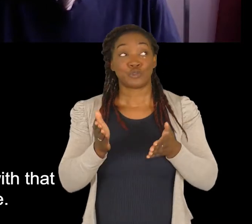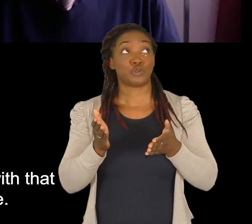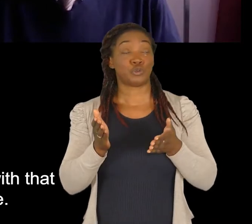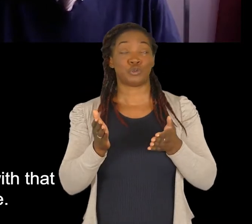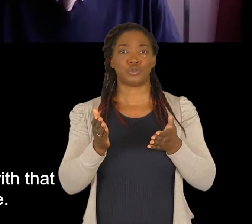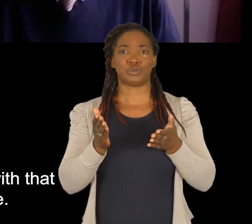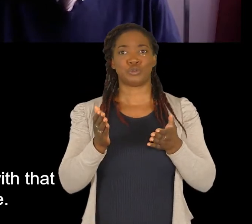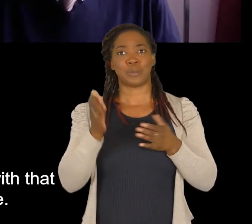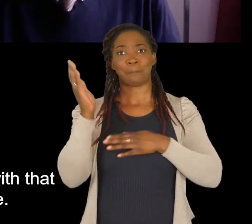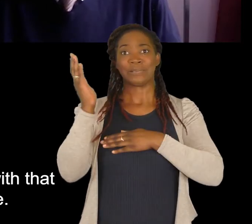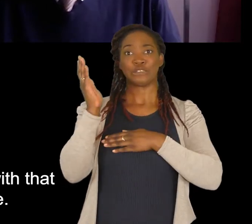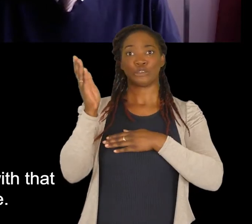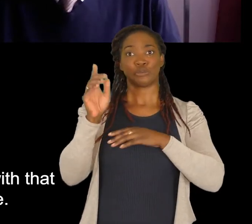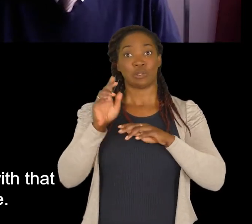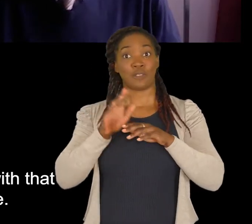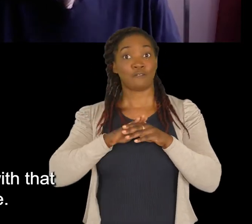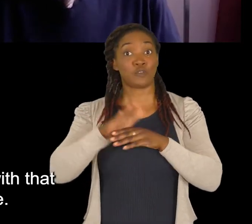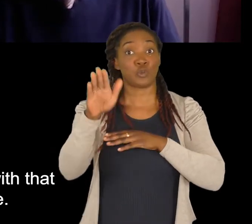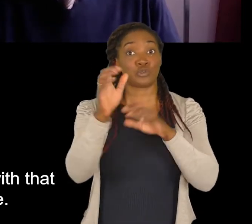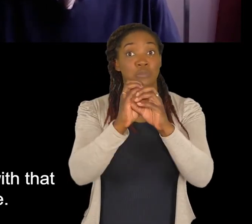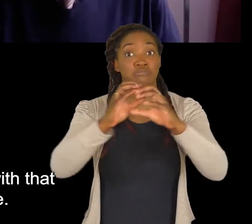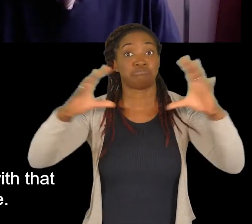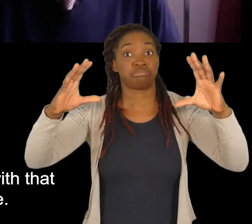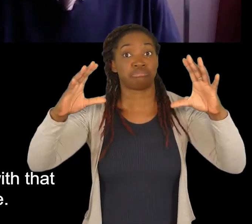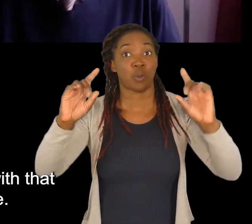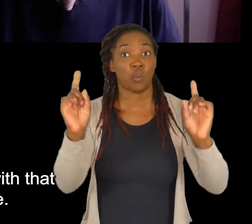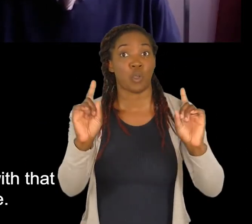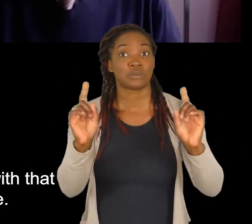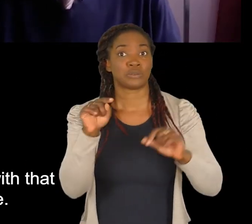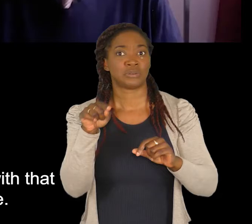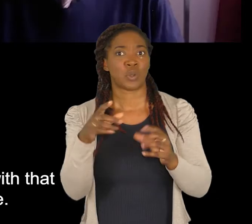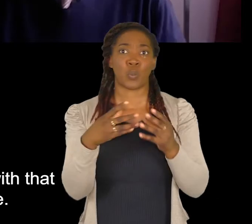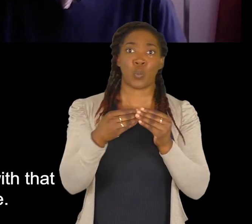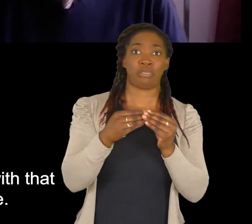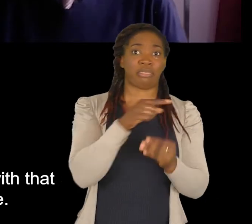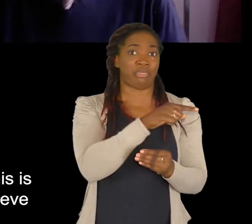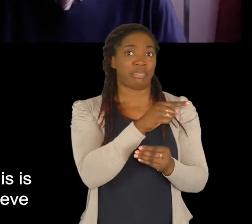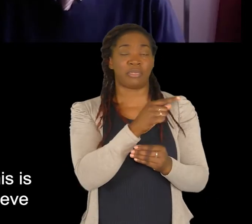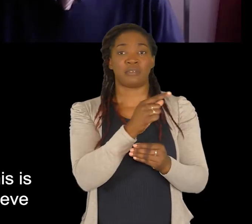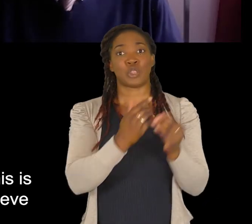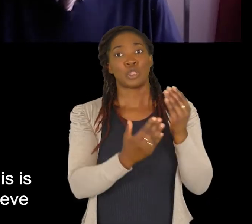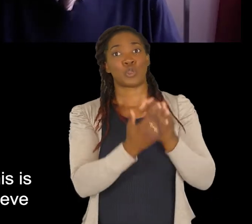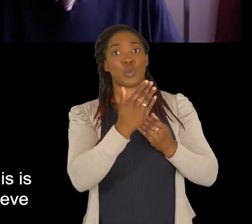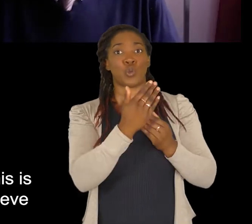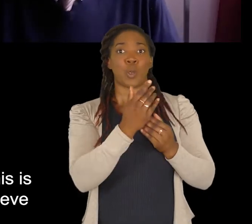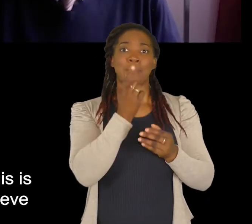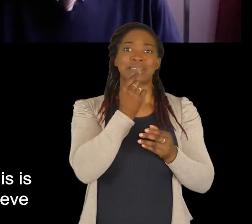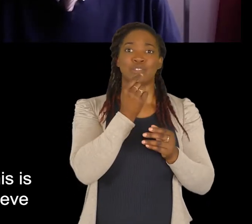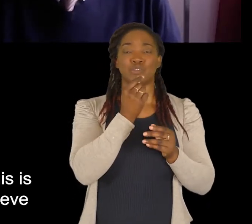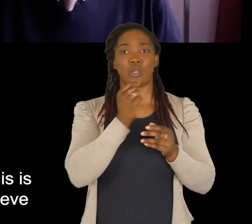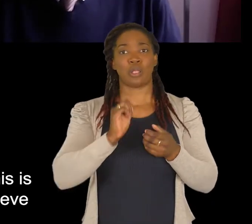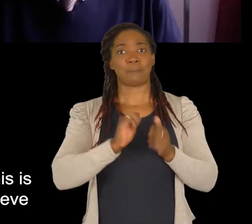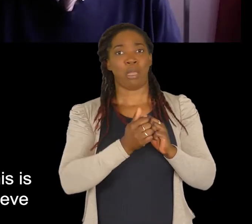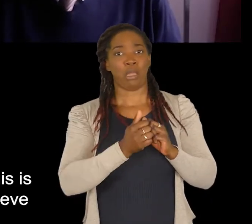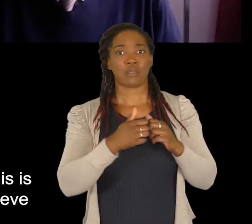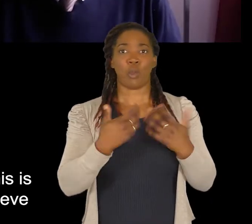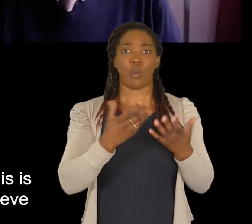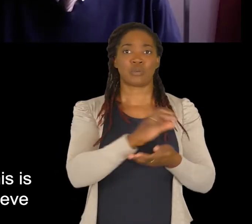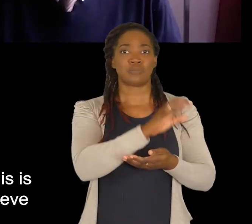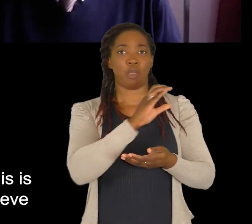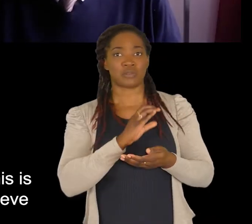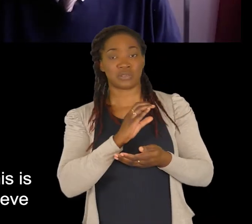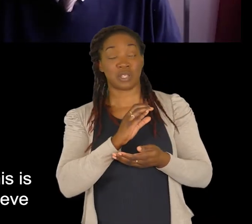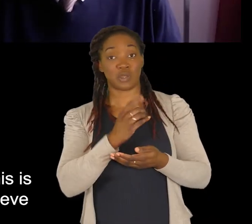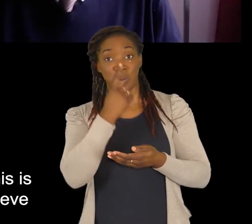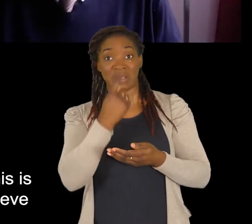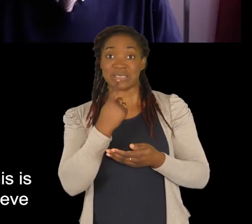pitch what that future with that potential partner or sponsor is going to be. You actually have to show them the way and say, this is how we